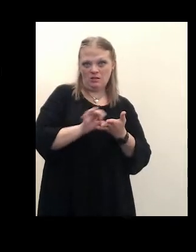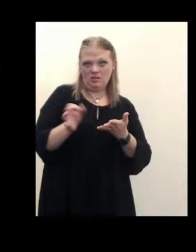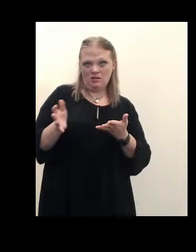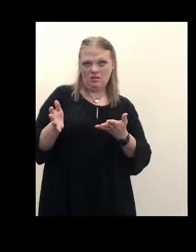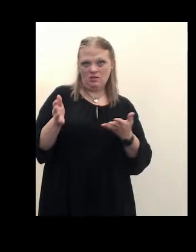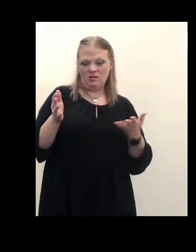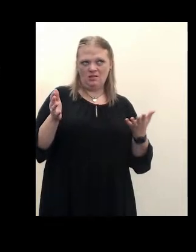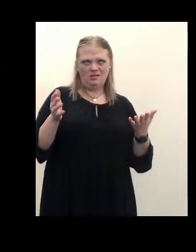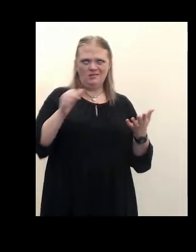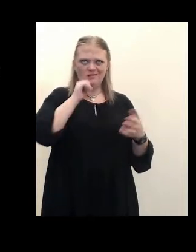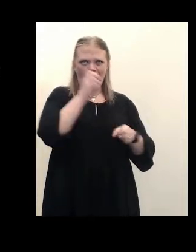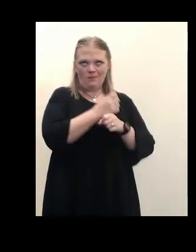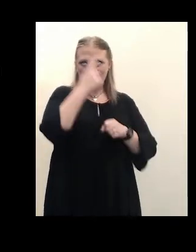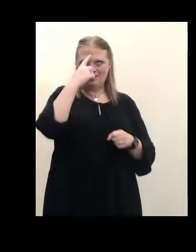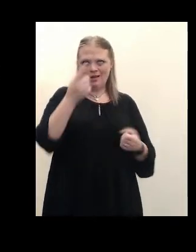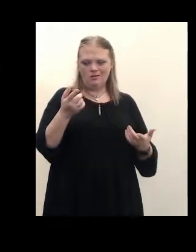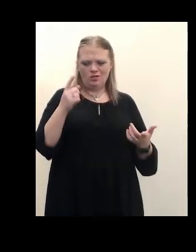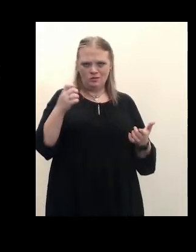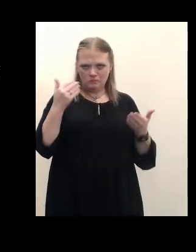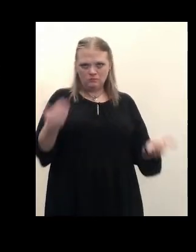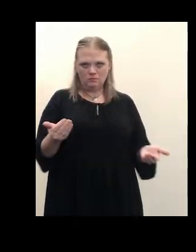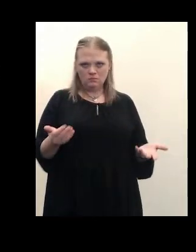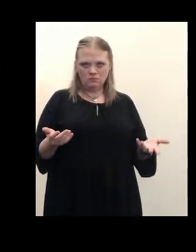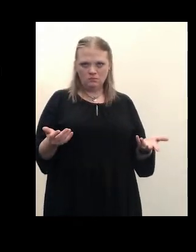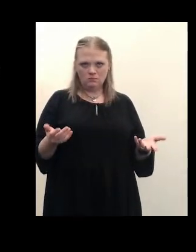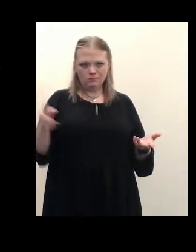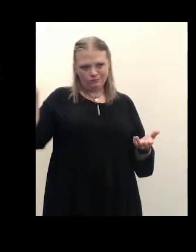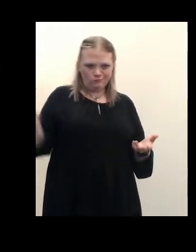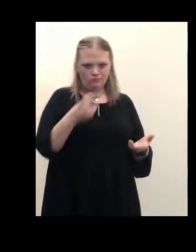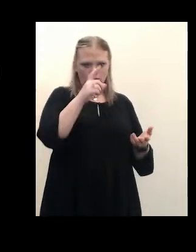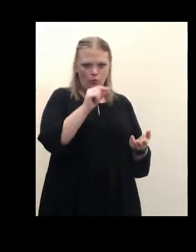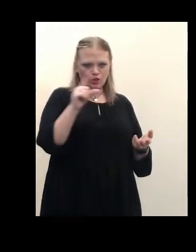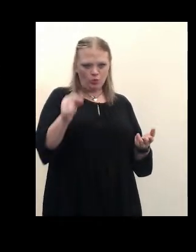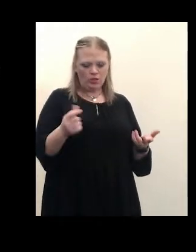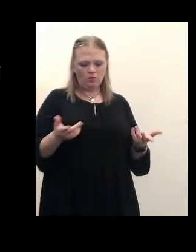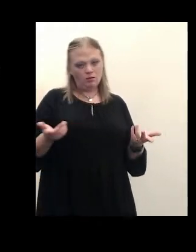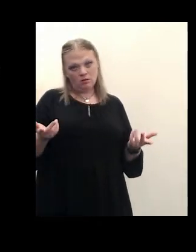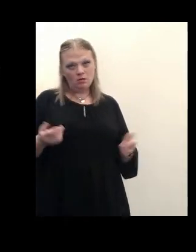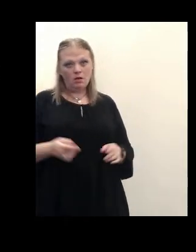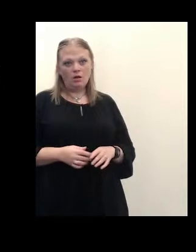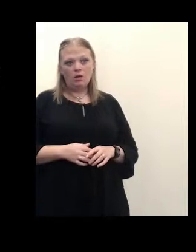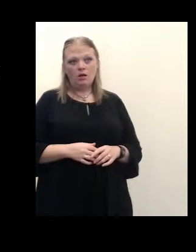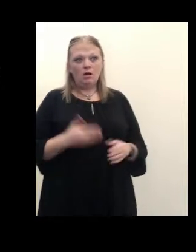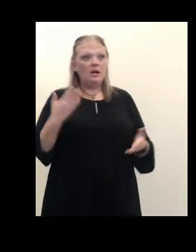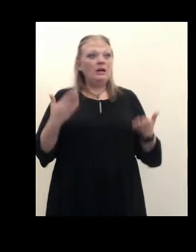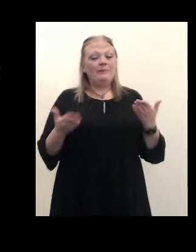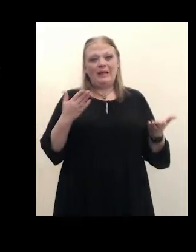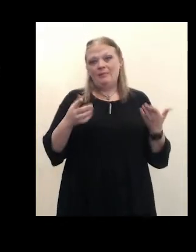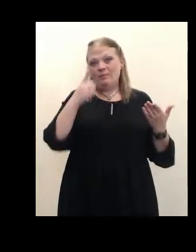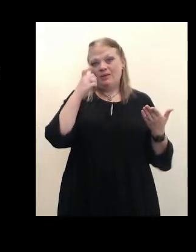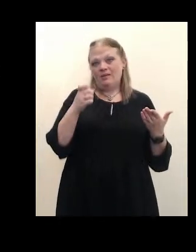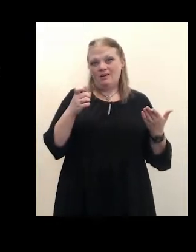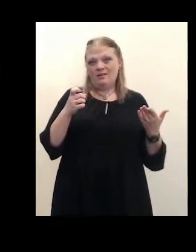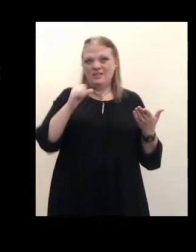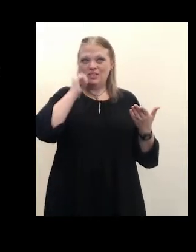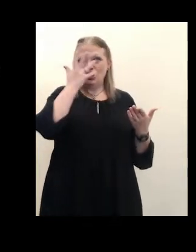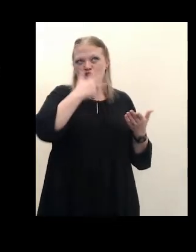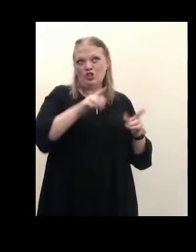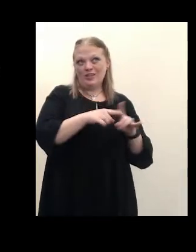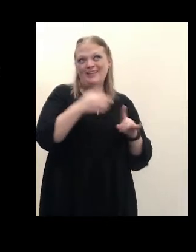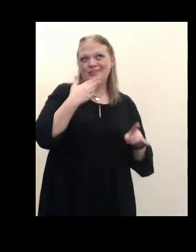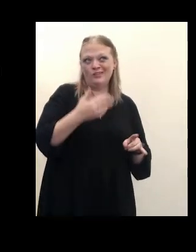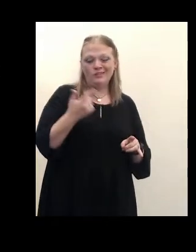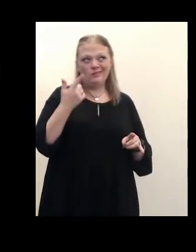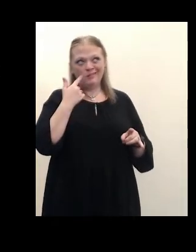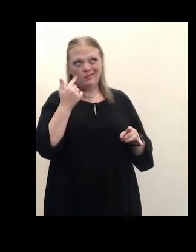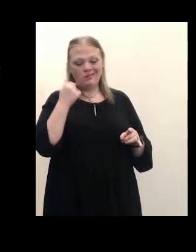make sense. At this point, they should just transition over to the 2020 data. Maybe it's because it won't make their data look as good because there's